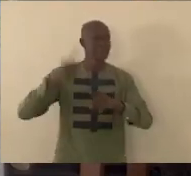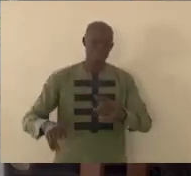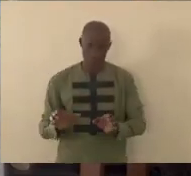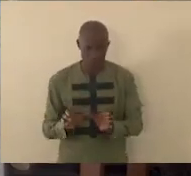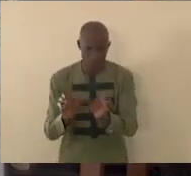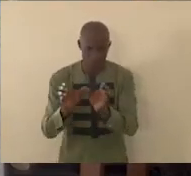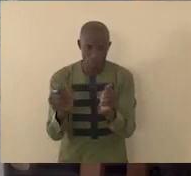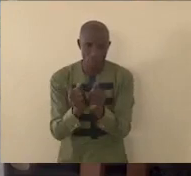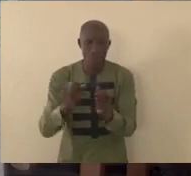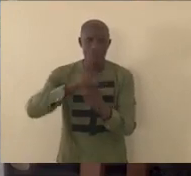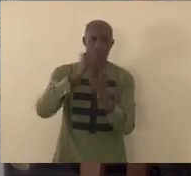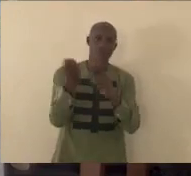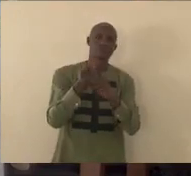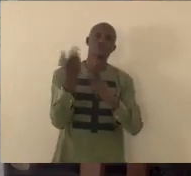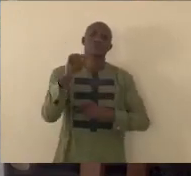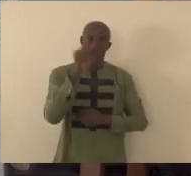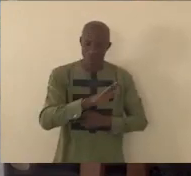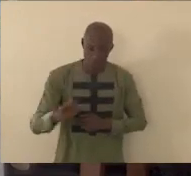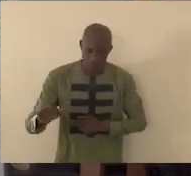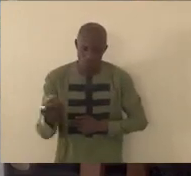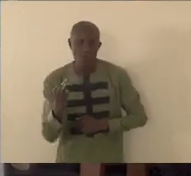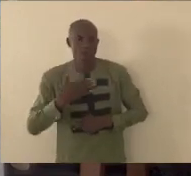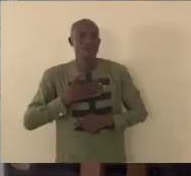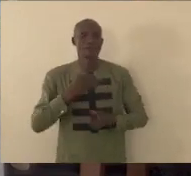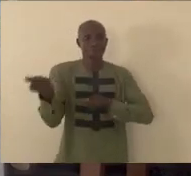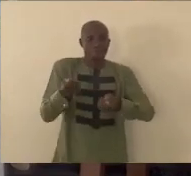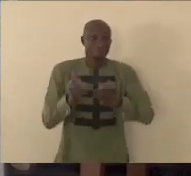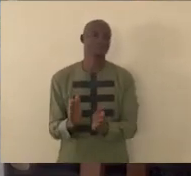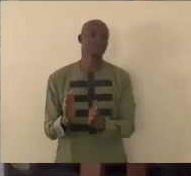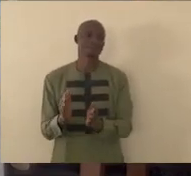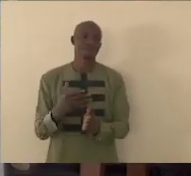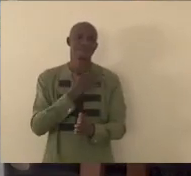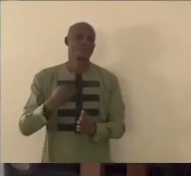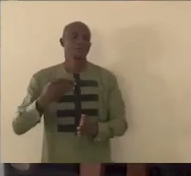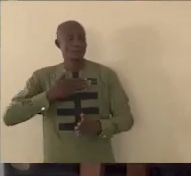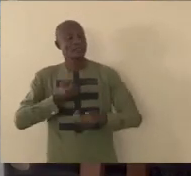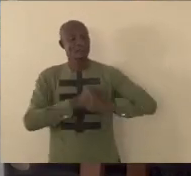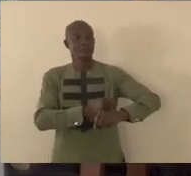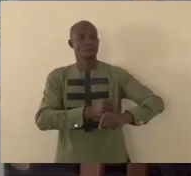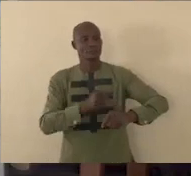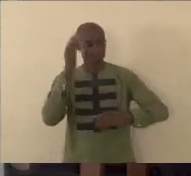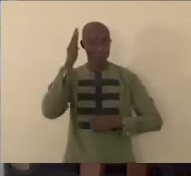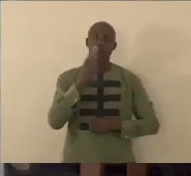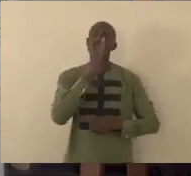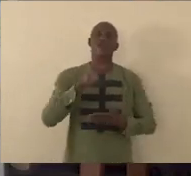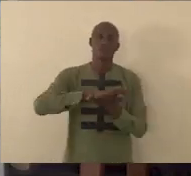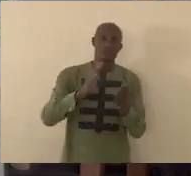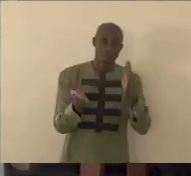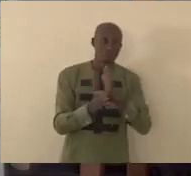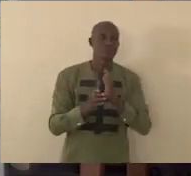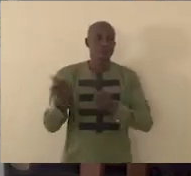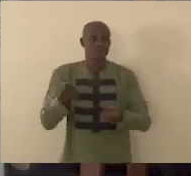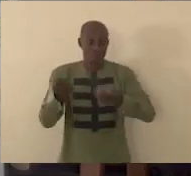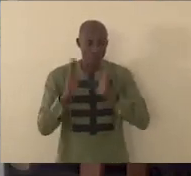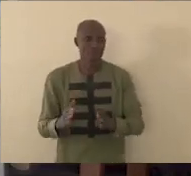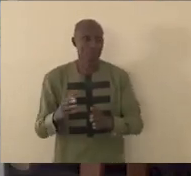cannot continue with the situation whereby the children of my driver and my security guard will become